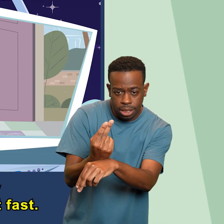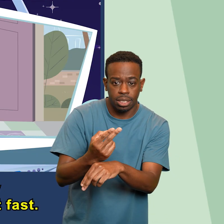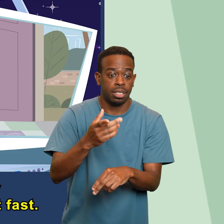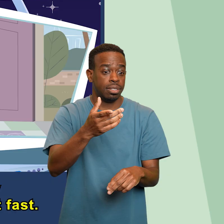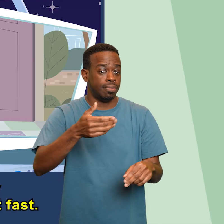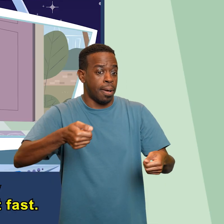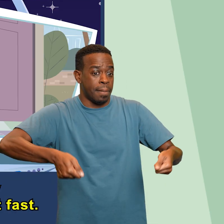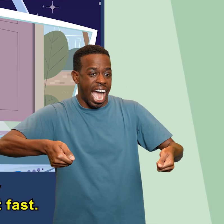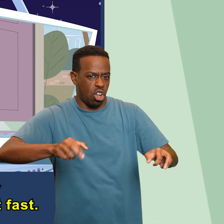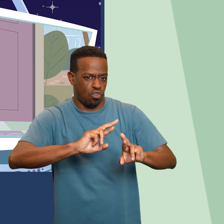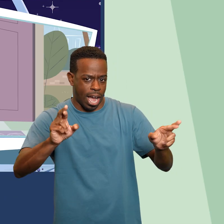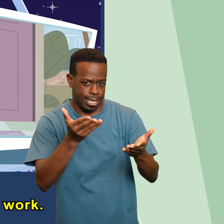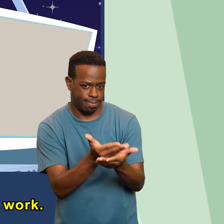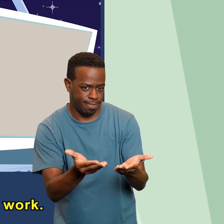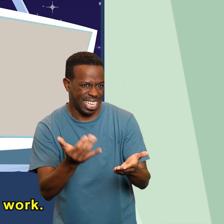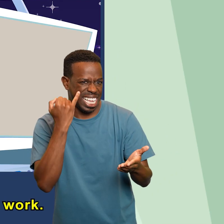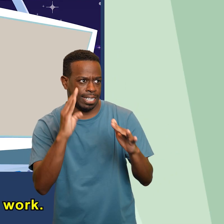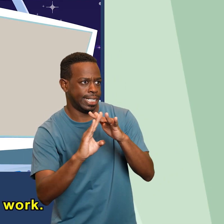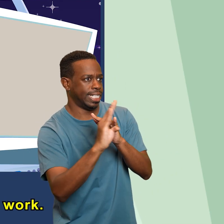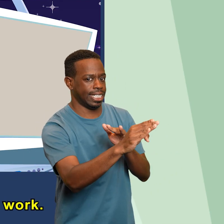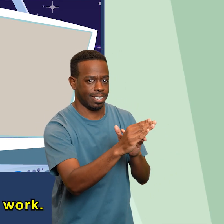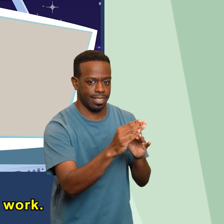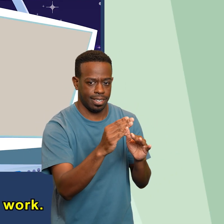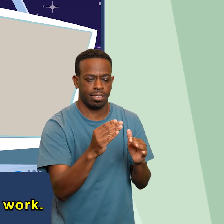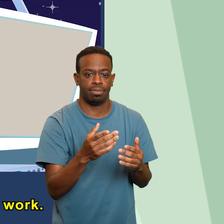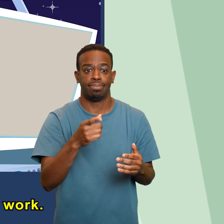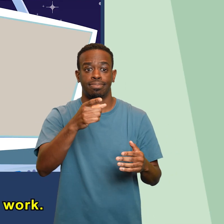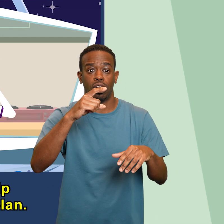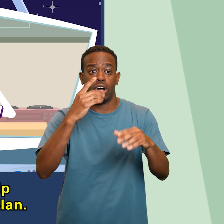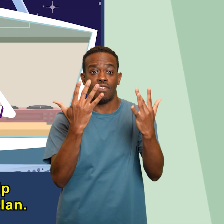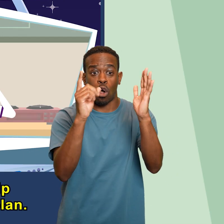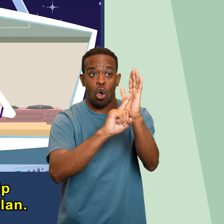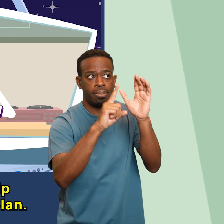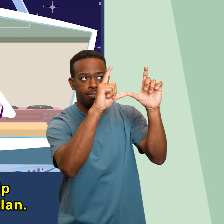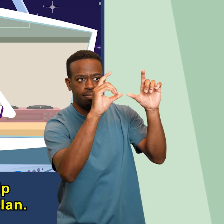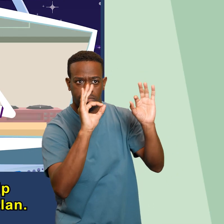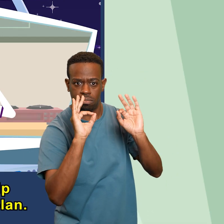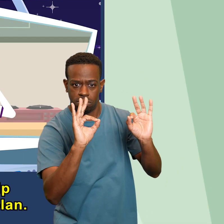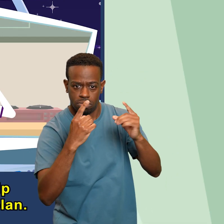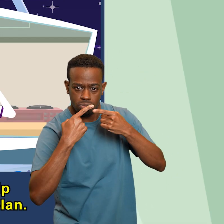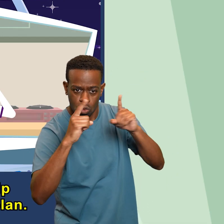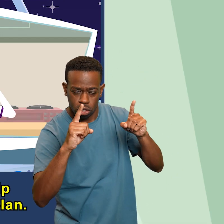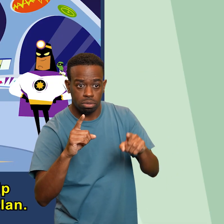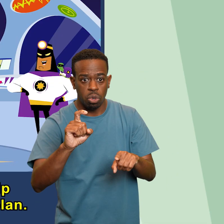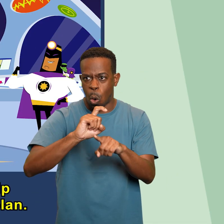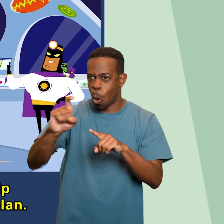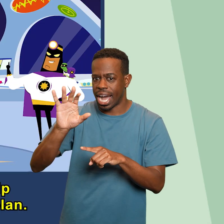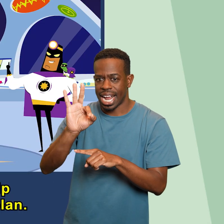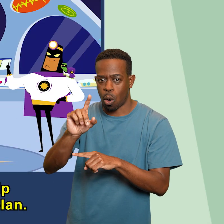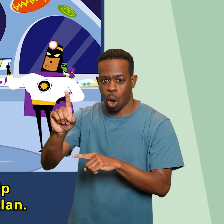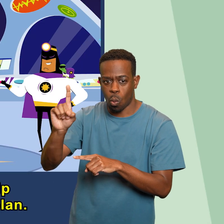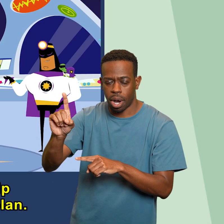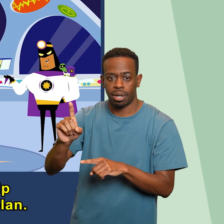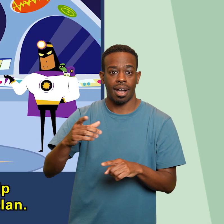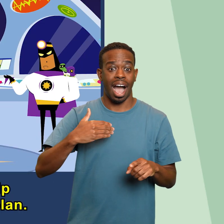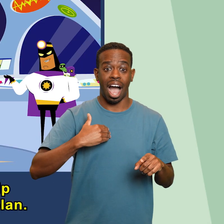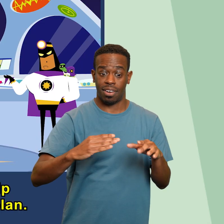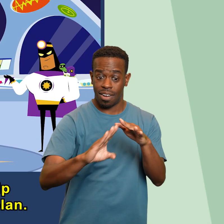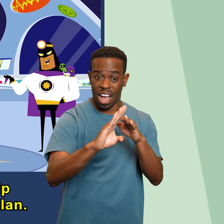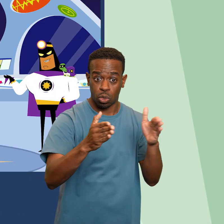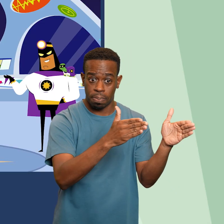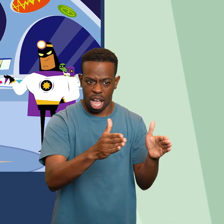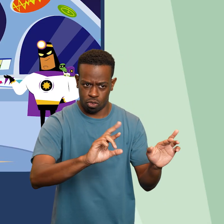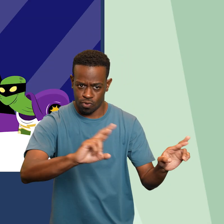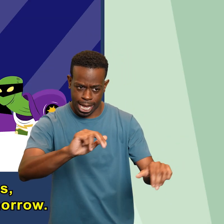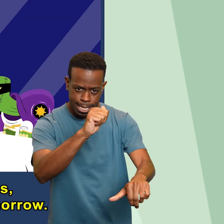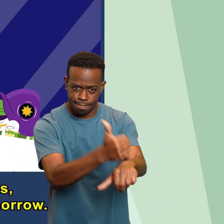you need to get out fast. Make sure smoke detectors work. Call 911 if you need help. And have an evacuation